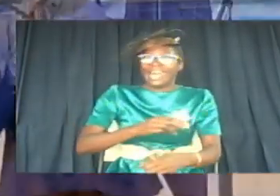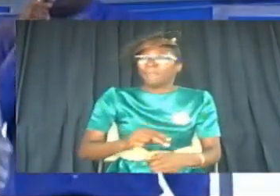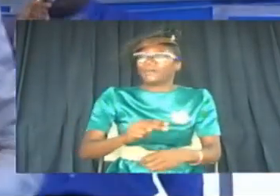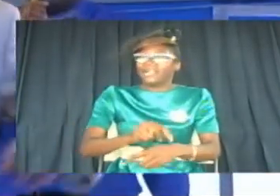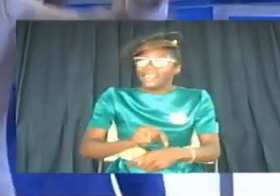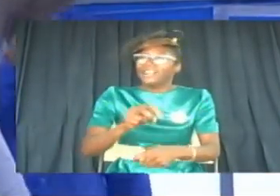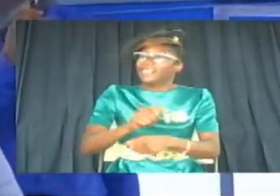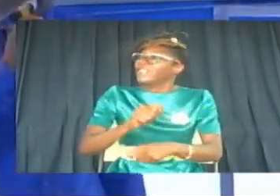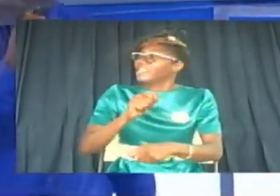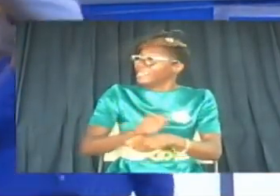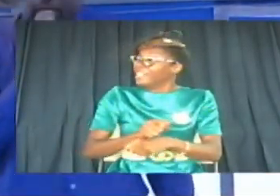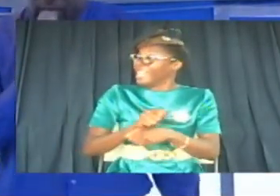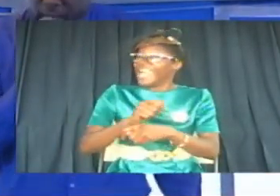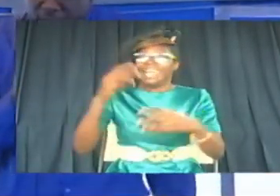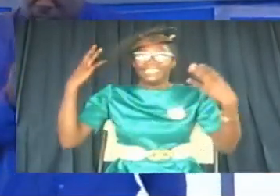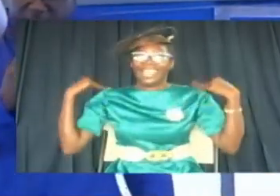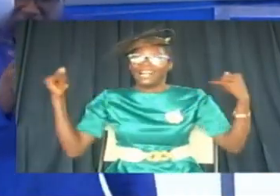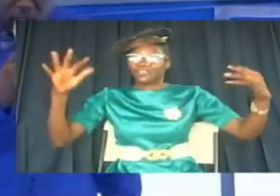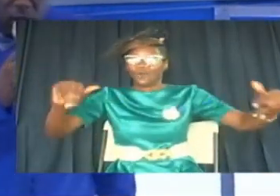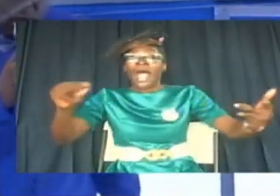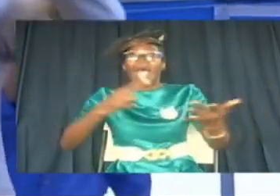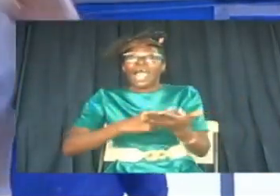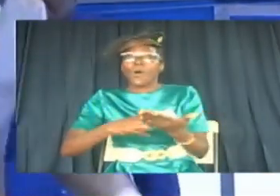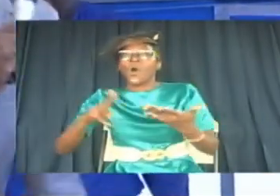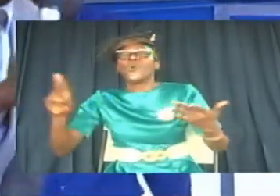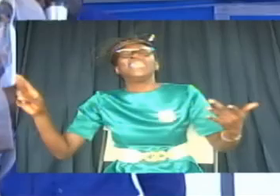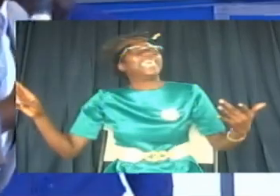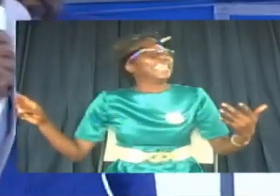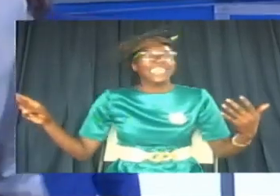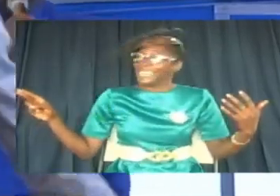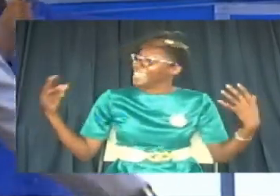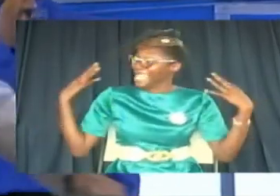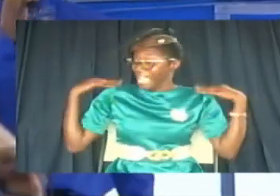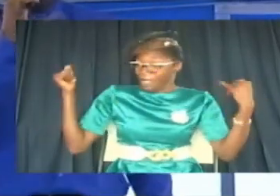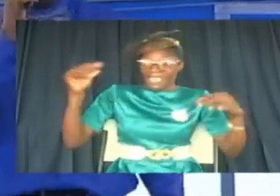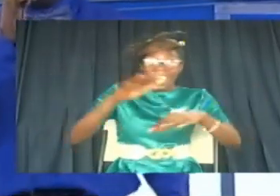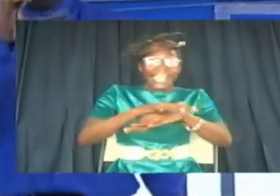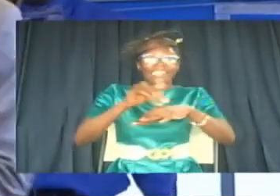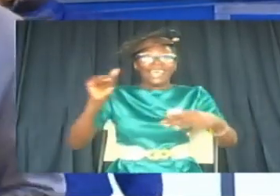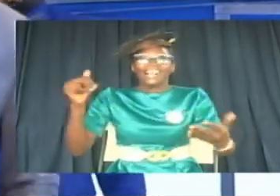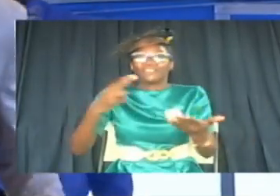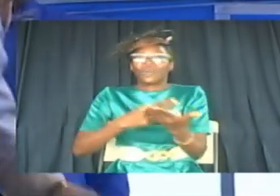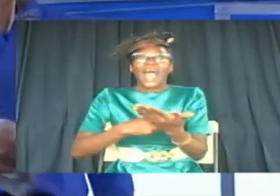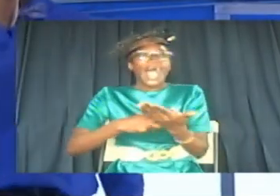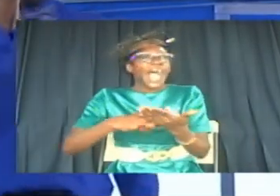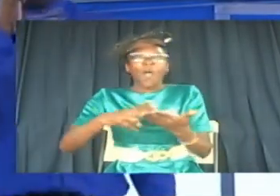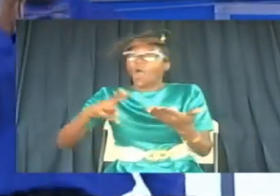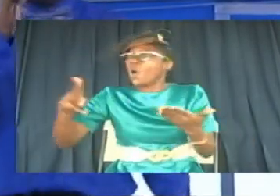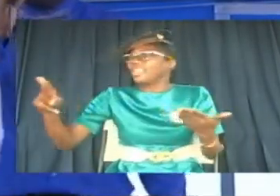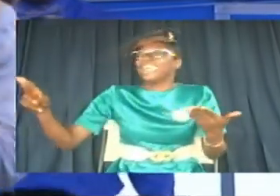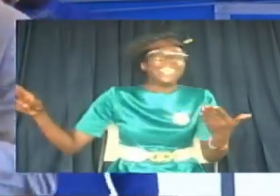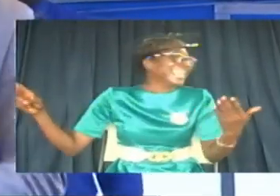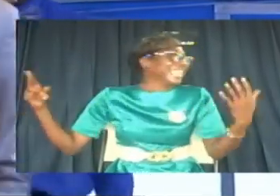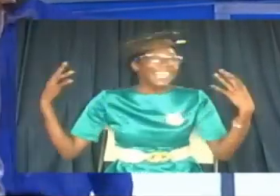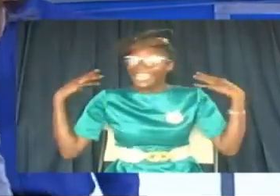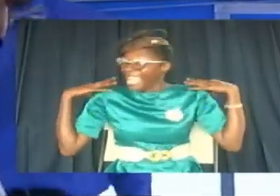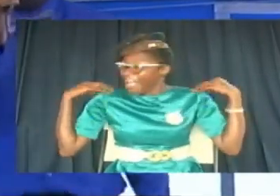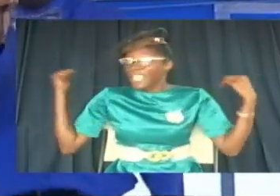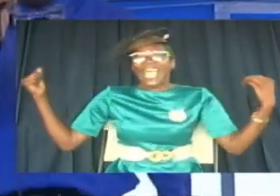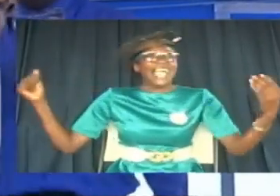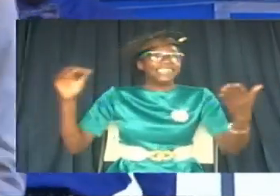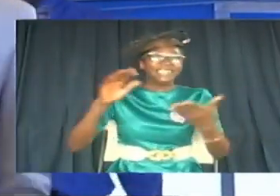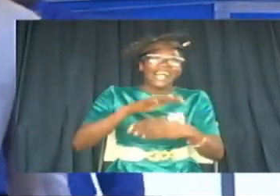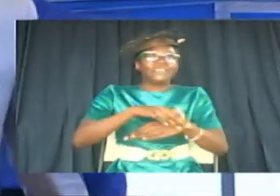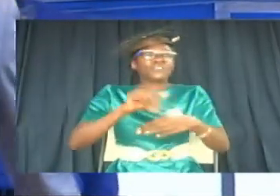the temple. The angels cry holy. Hallelujah. The angels cry holy.